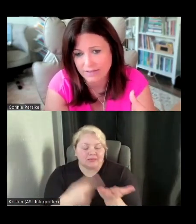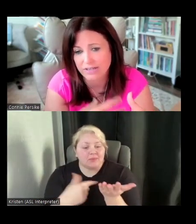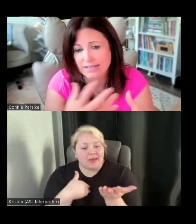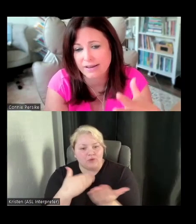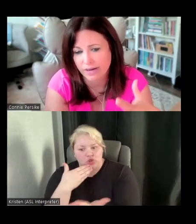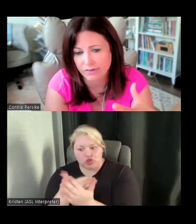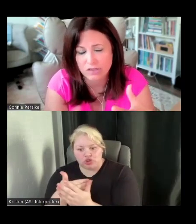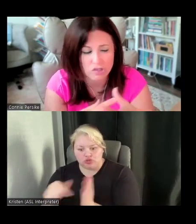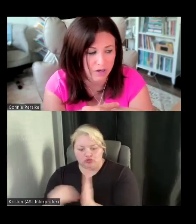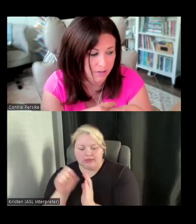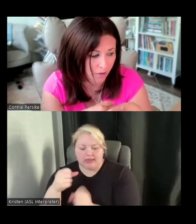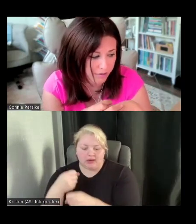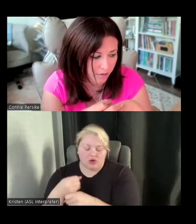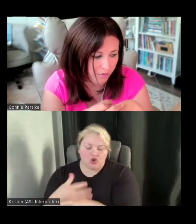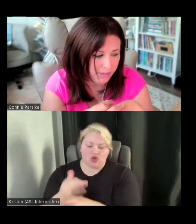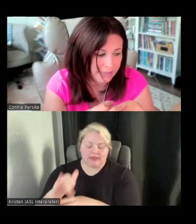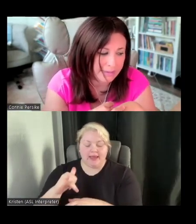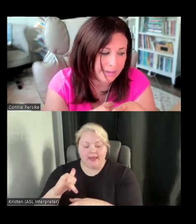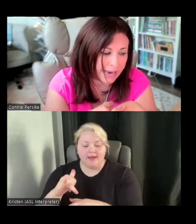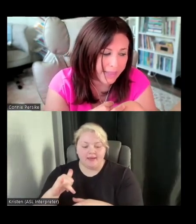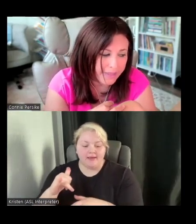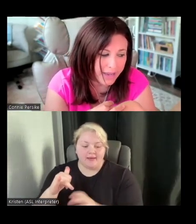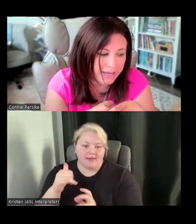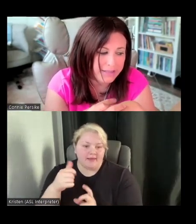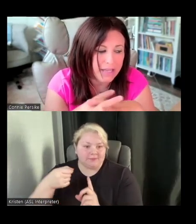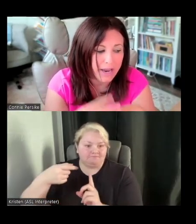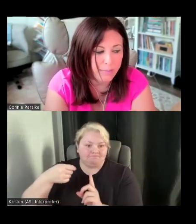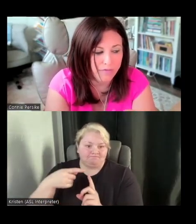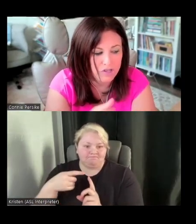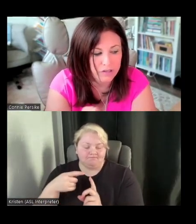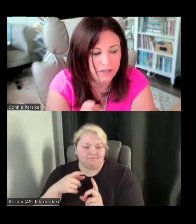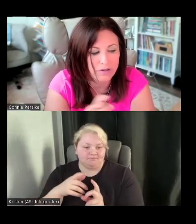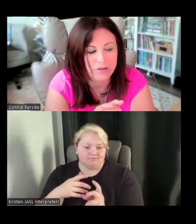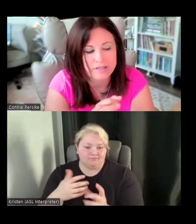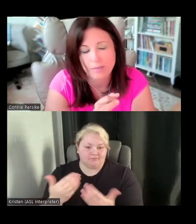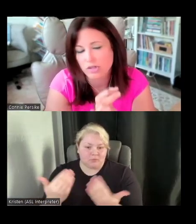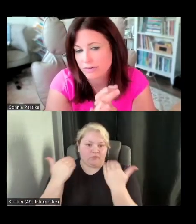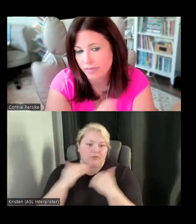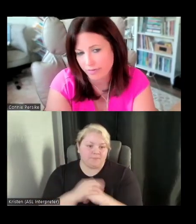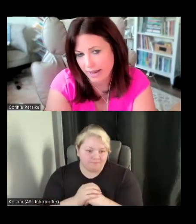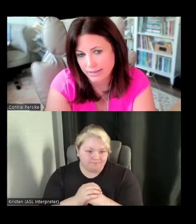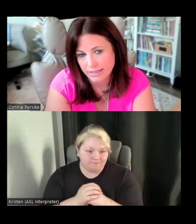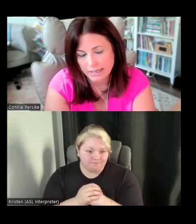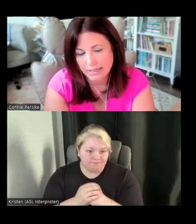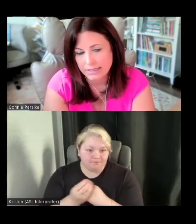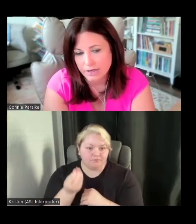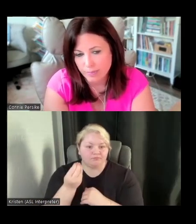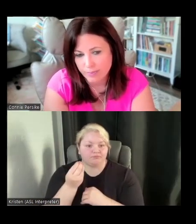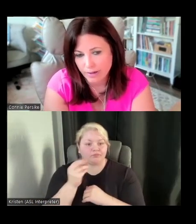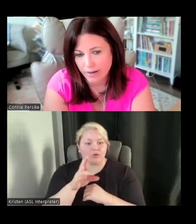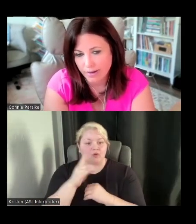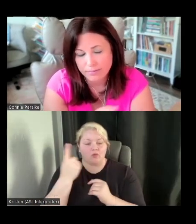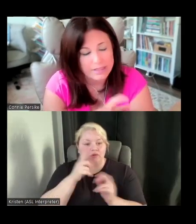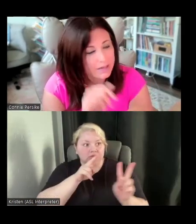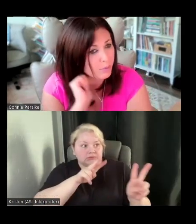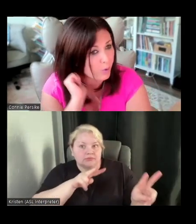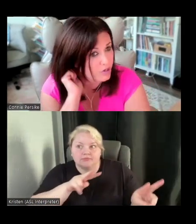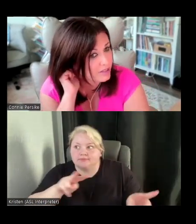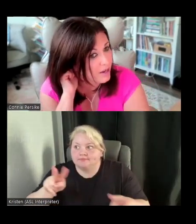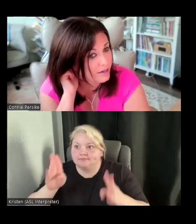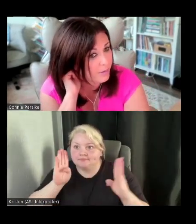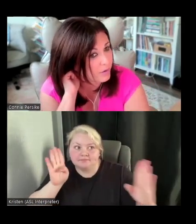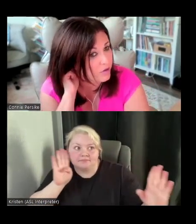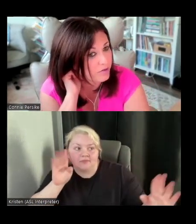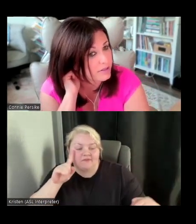that activates that wave of distress also. And then this hypervigilant neuroception of threat. Dr. Stephen